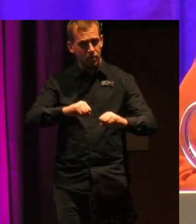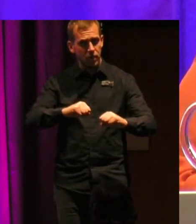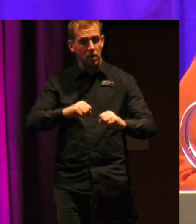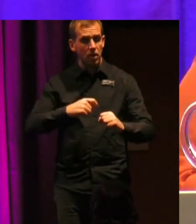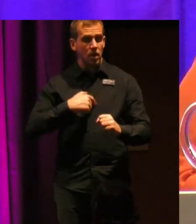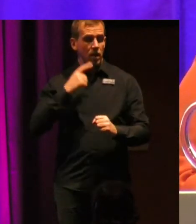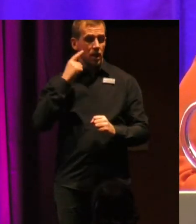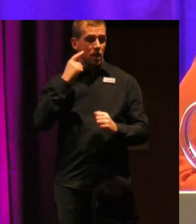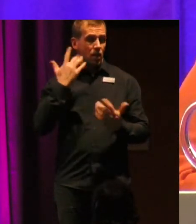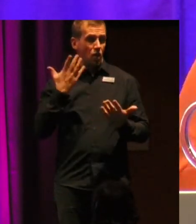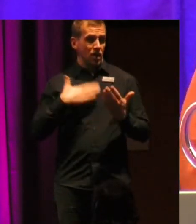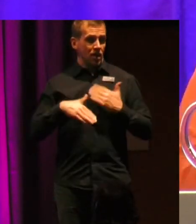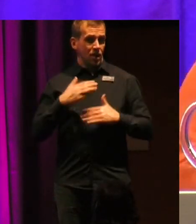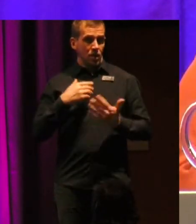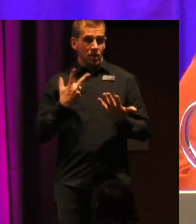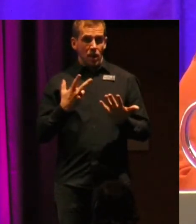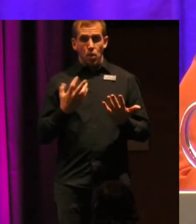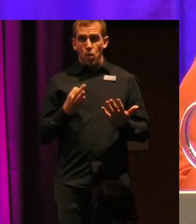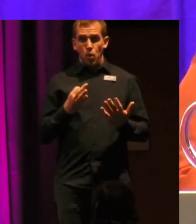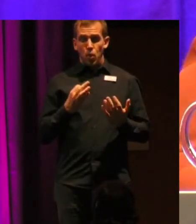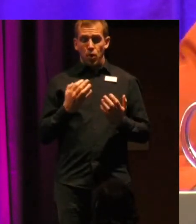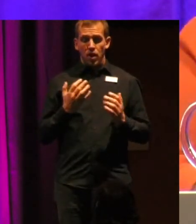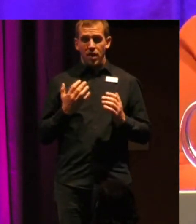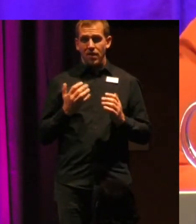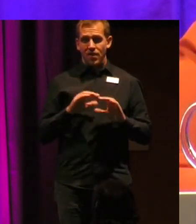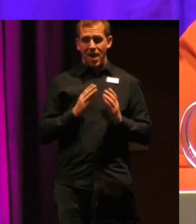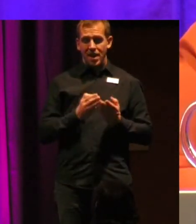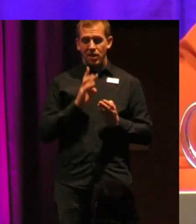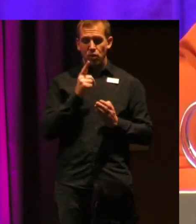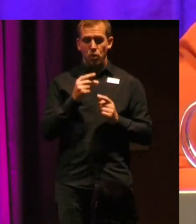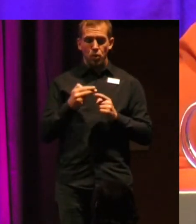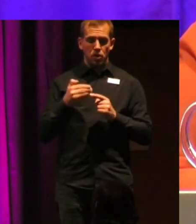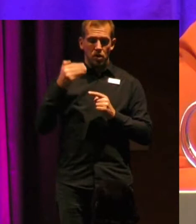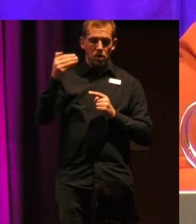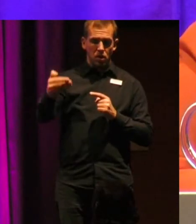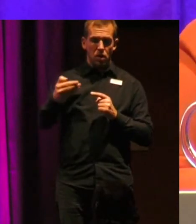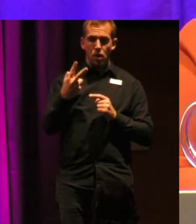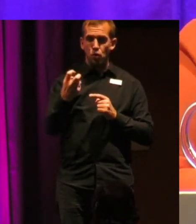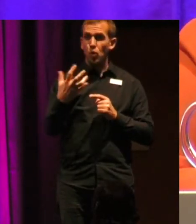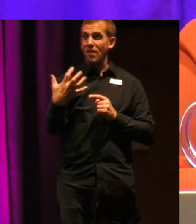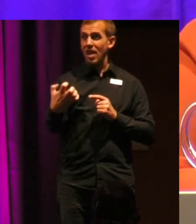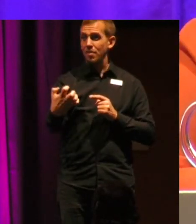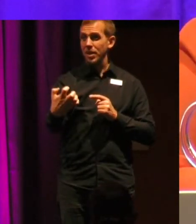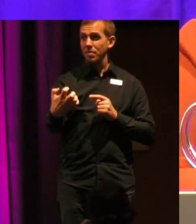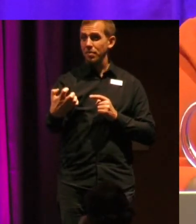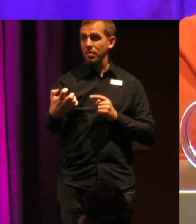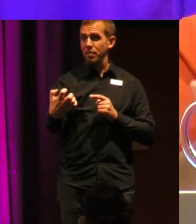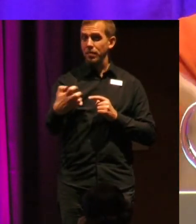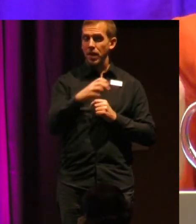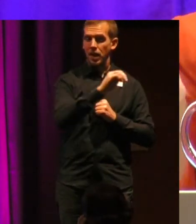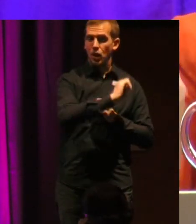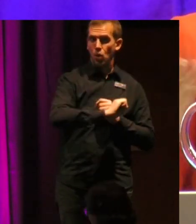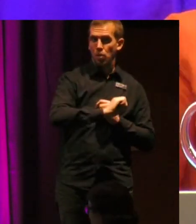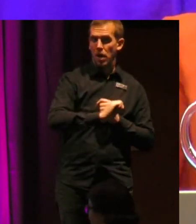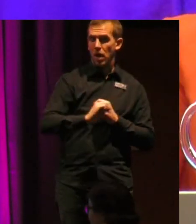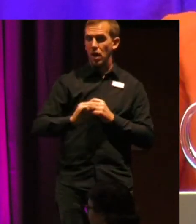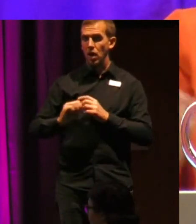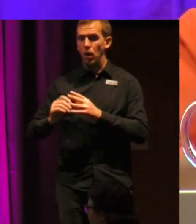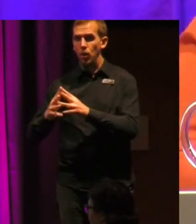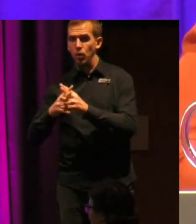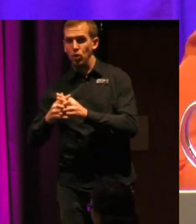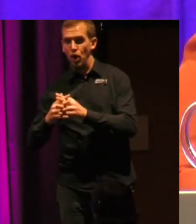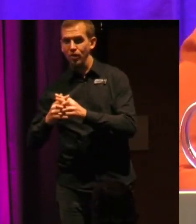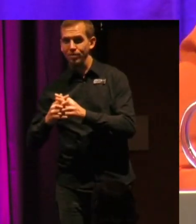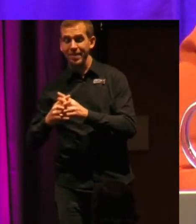2050. So what it's going to look like in the United States, what it's going to look like in Europe, and one of the things that we know, because it's